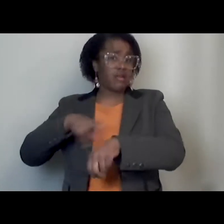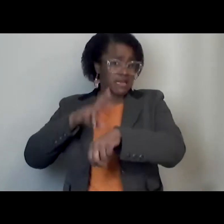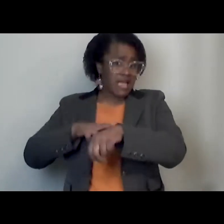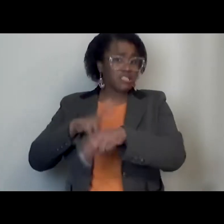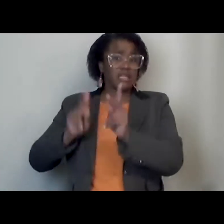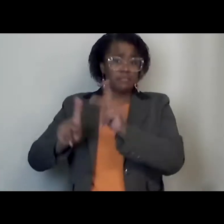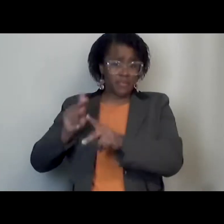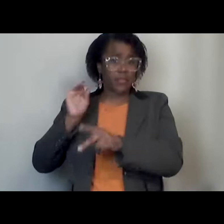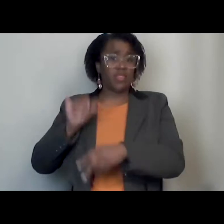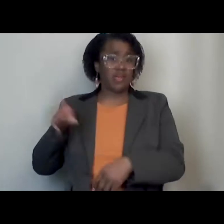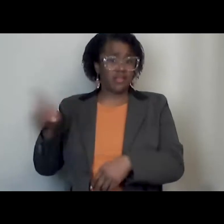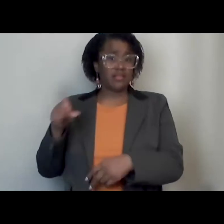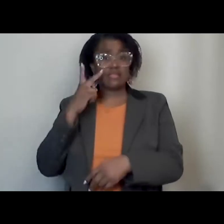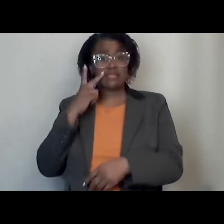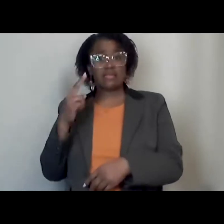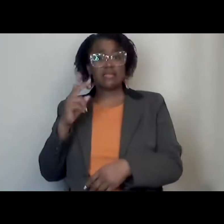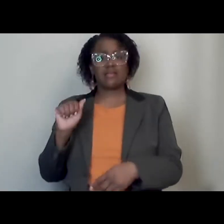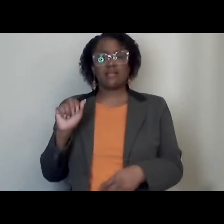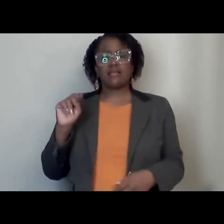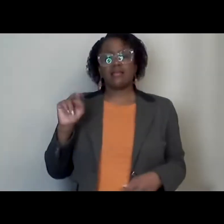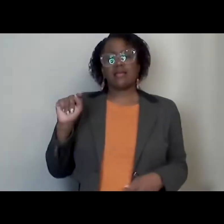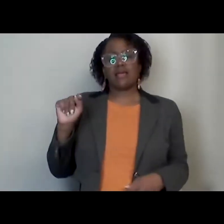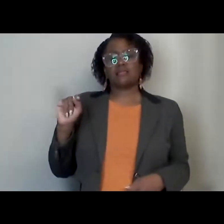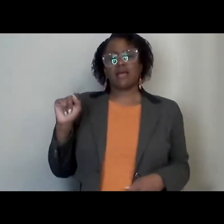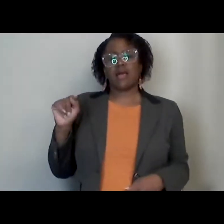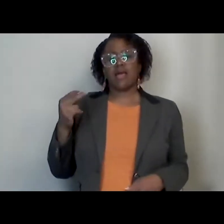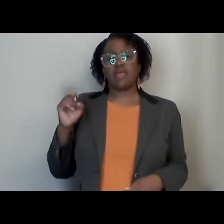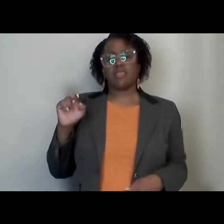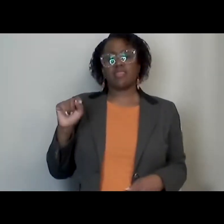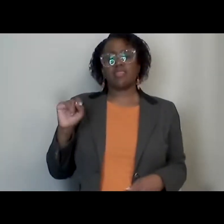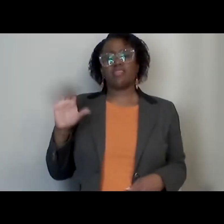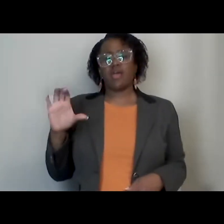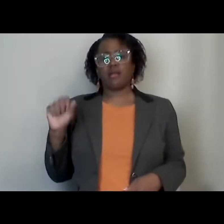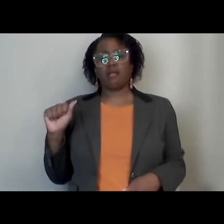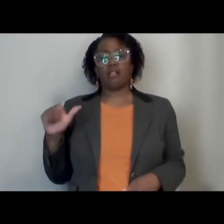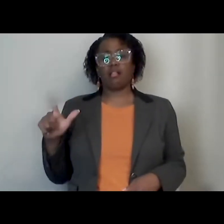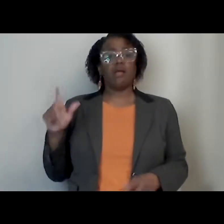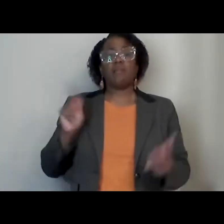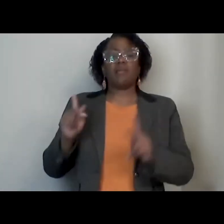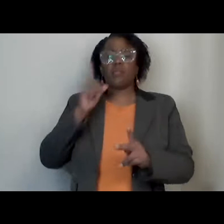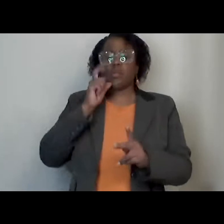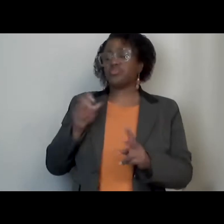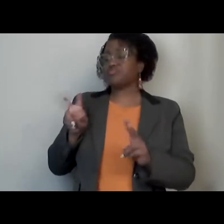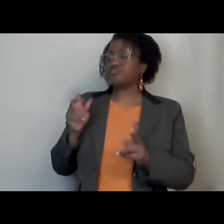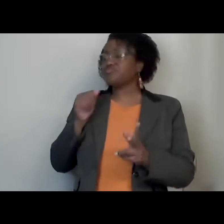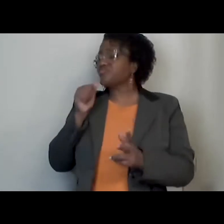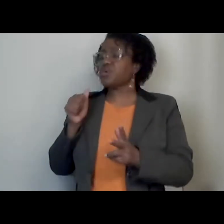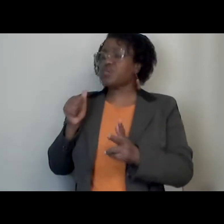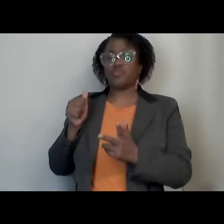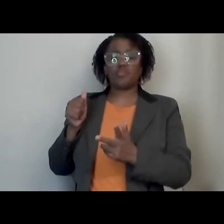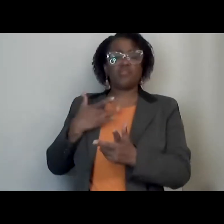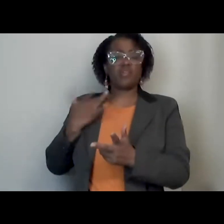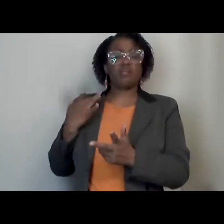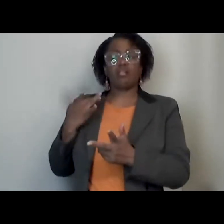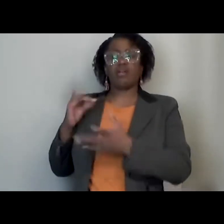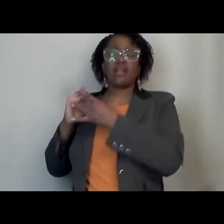sees as antithetical to its political and economic agenda. And sanctions play a key role in